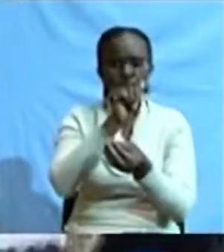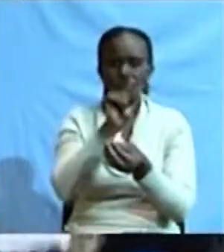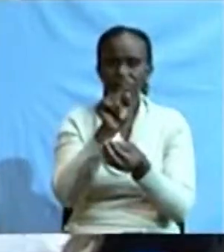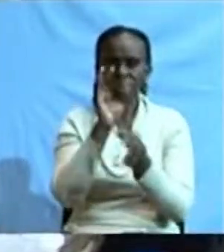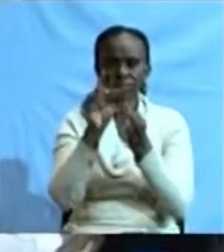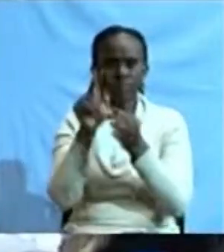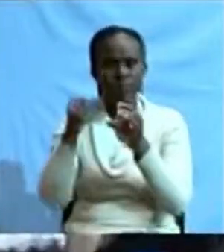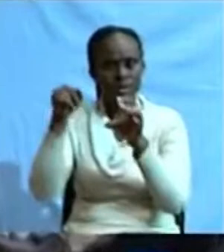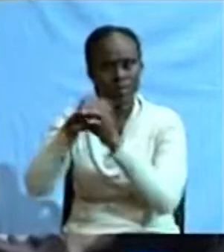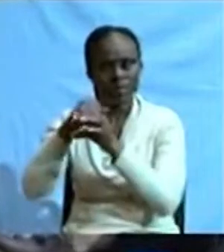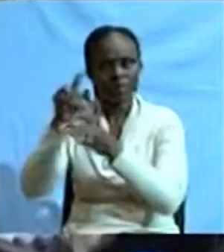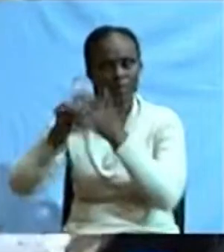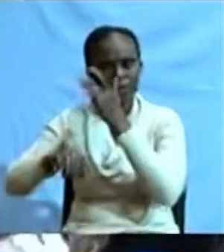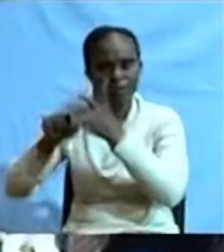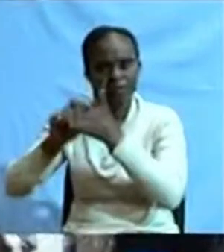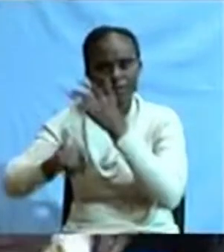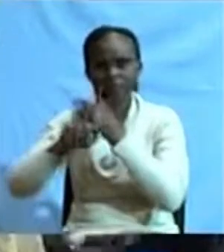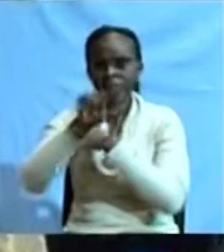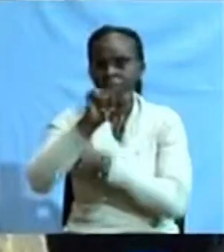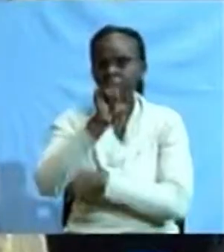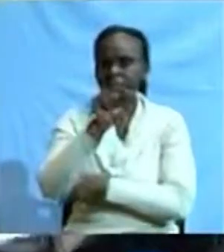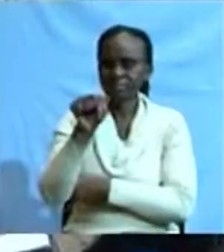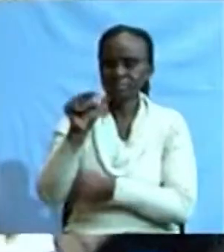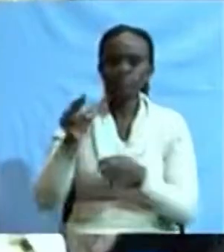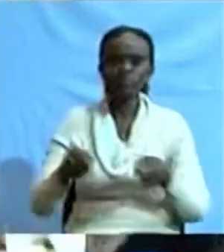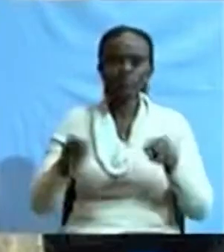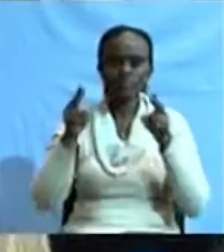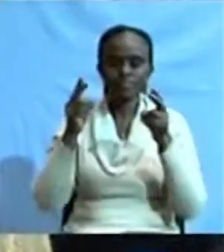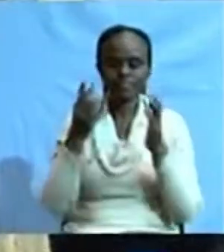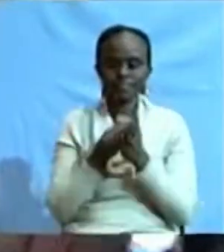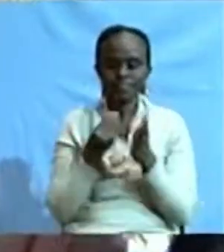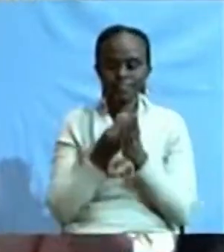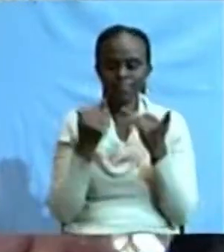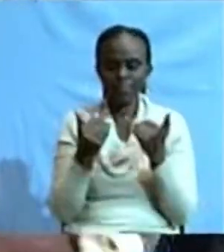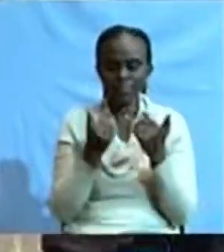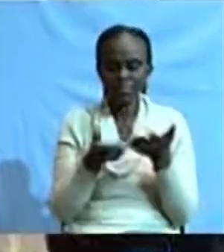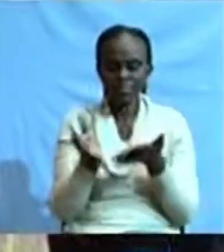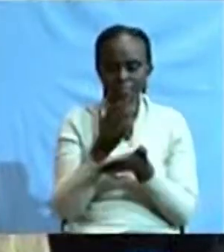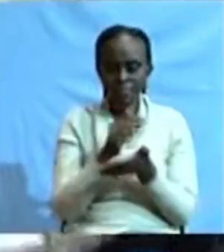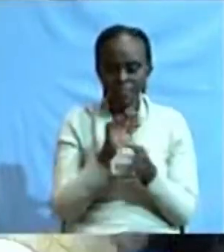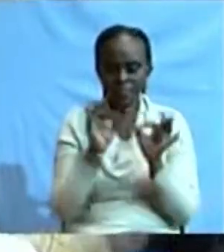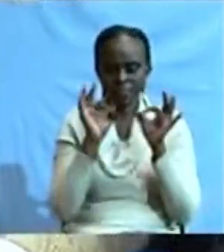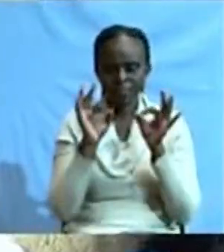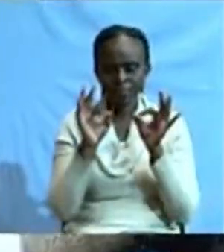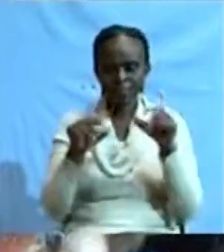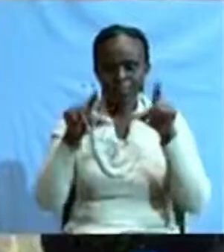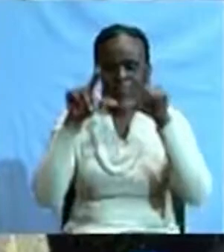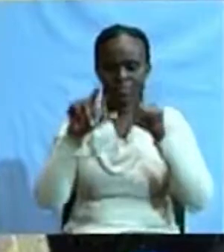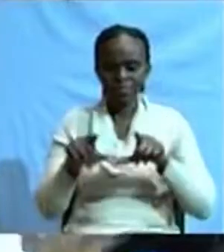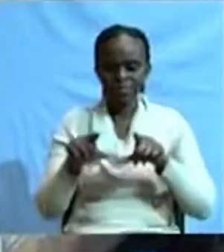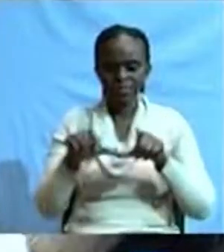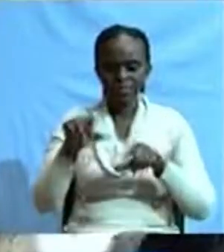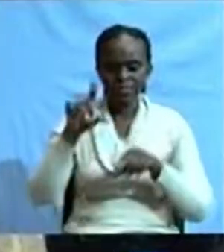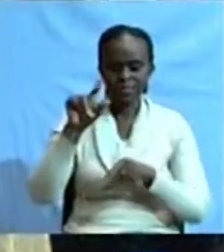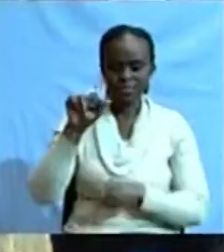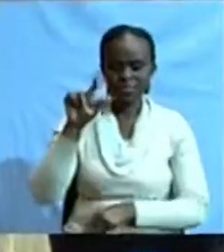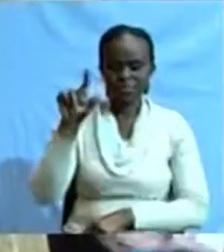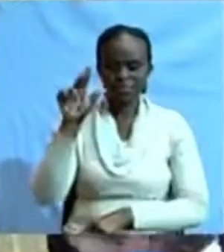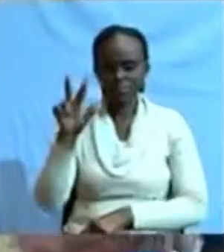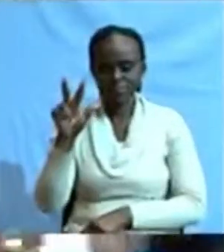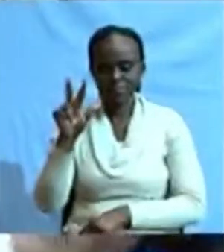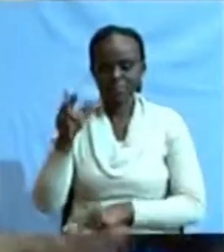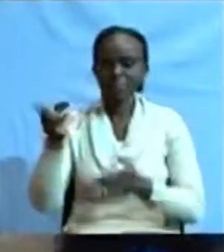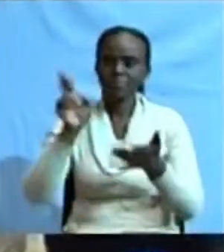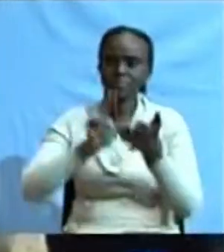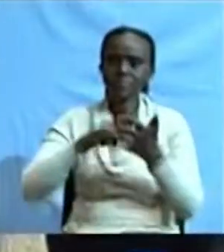you include the rates for 2022, it will be higher amount, collection efficiency low. 2025, again an election